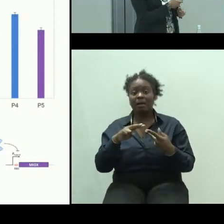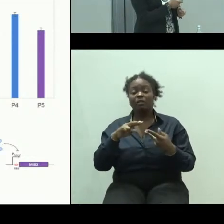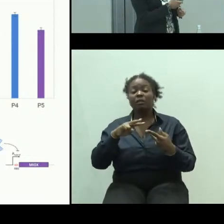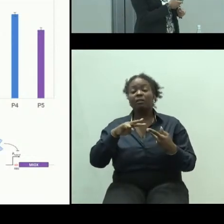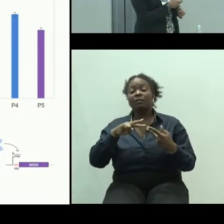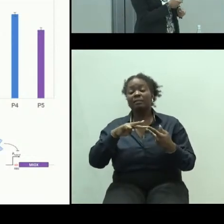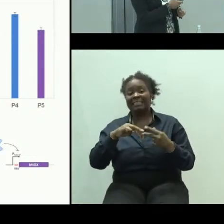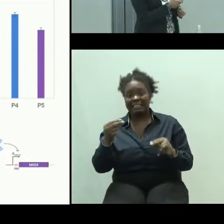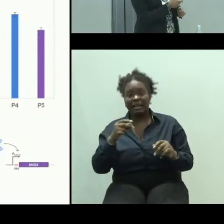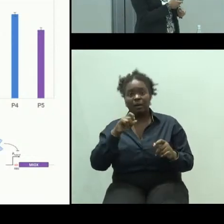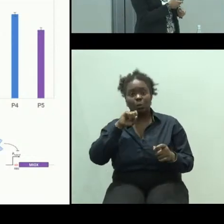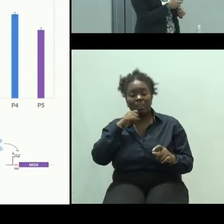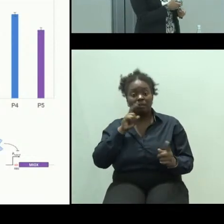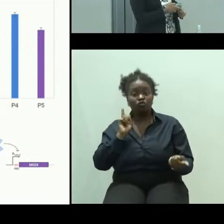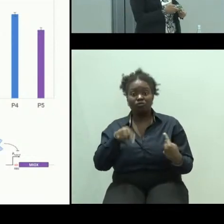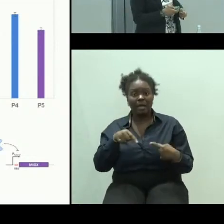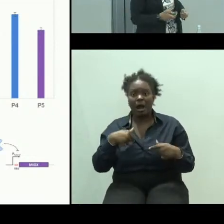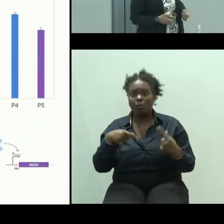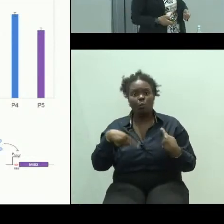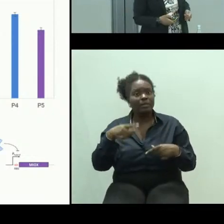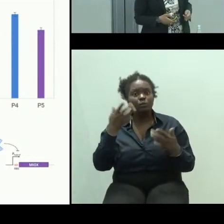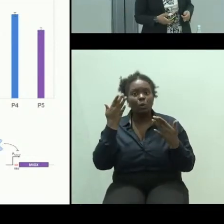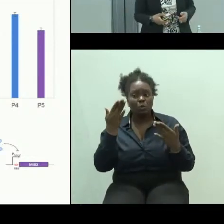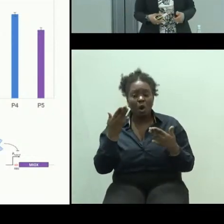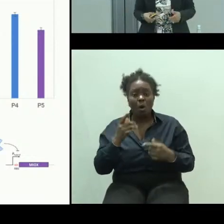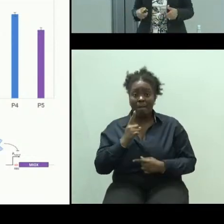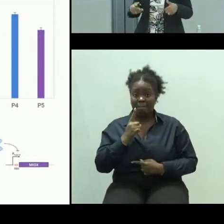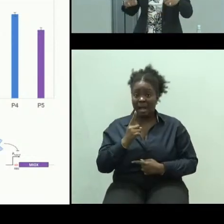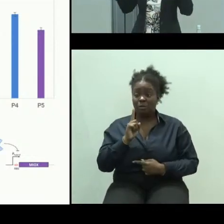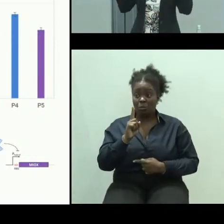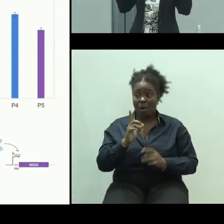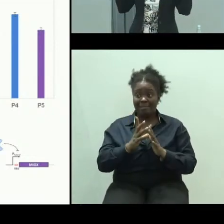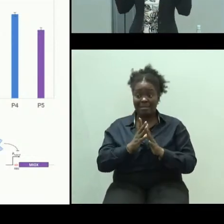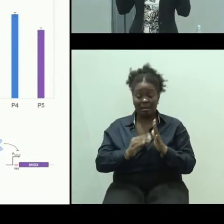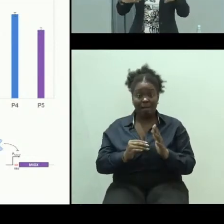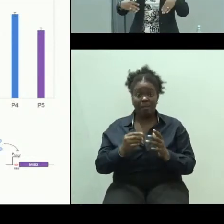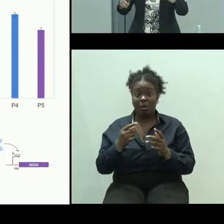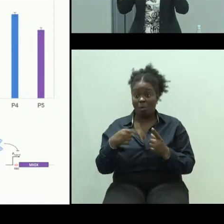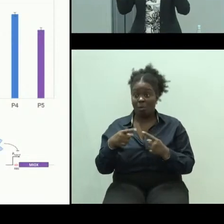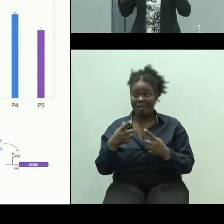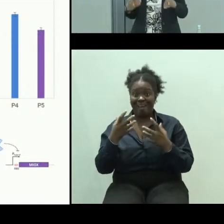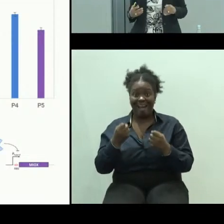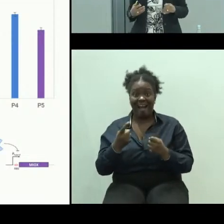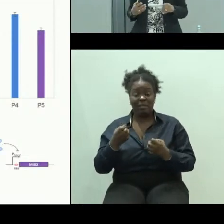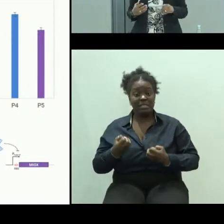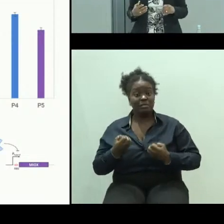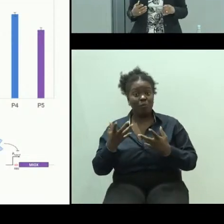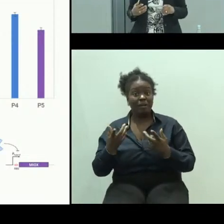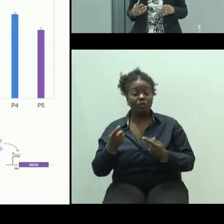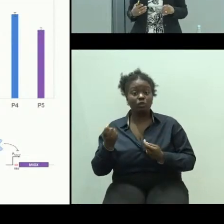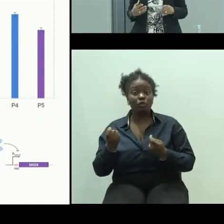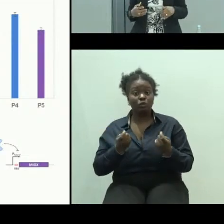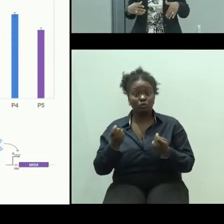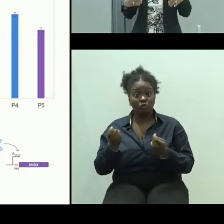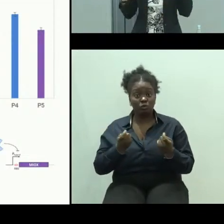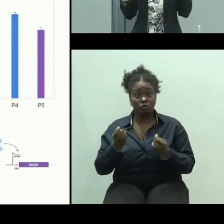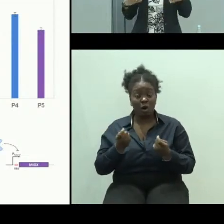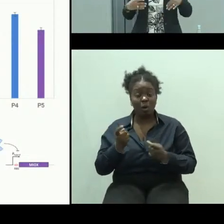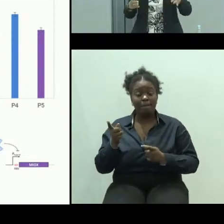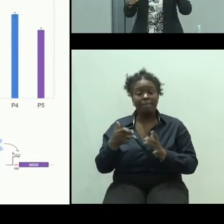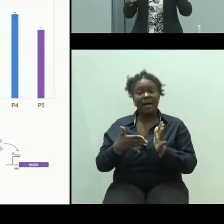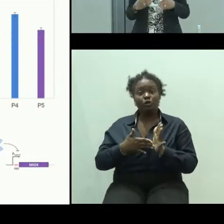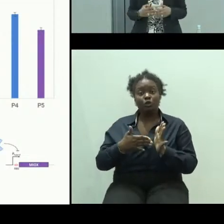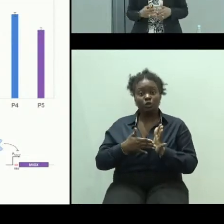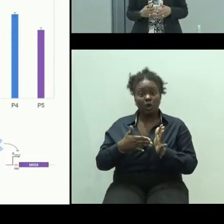cells choose. And you can see there's one case where we actually have this expression being controlled by myoinositol, and